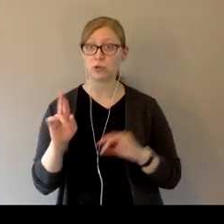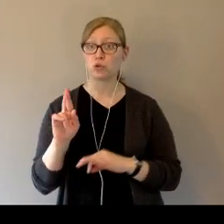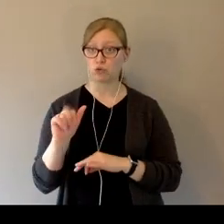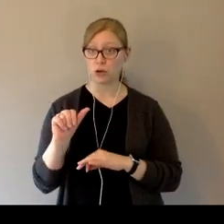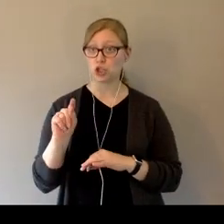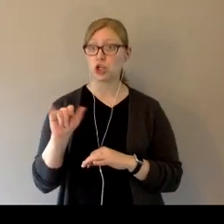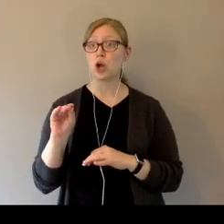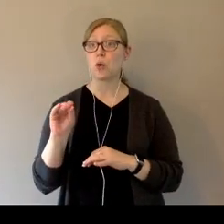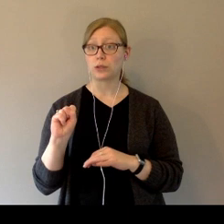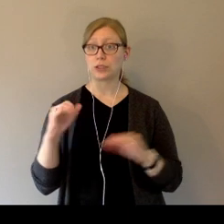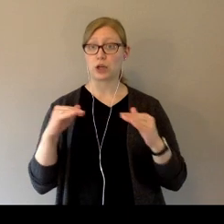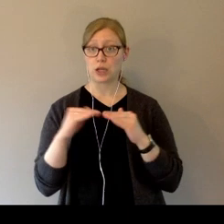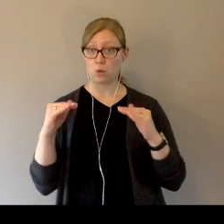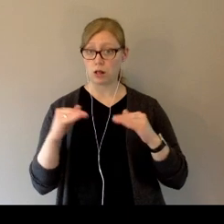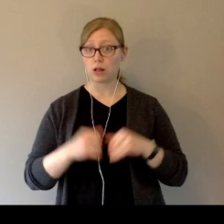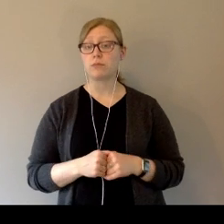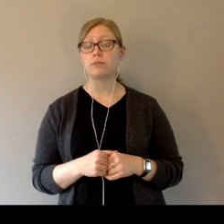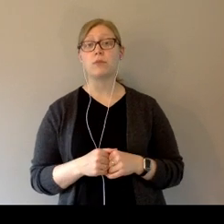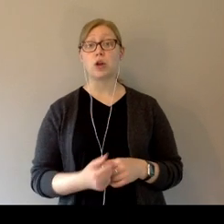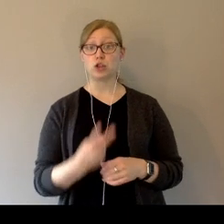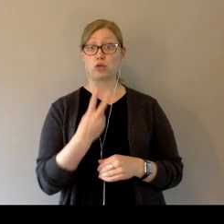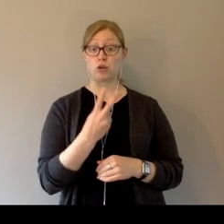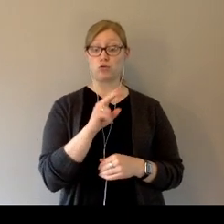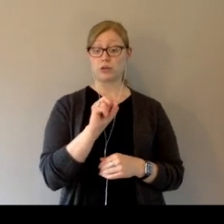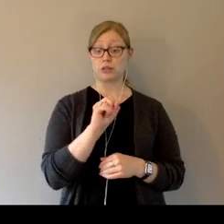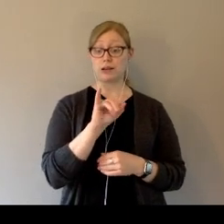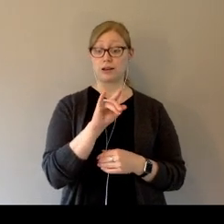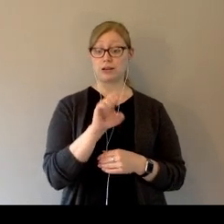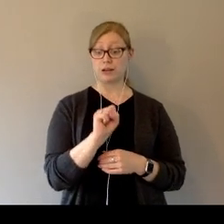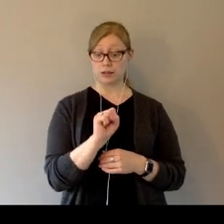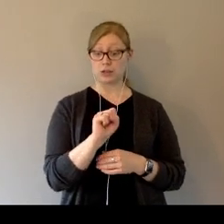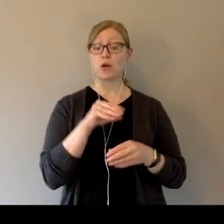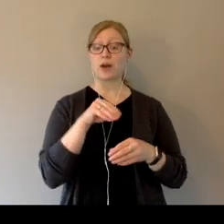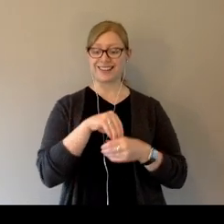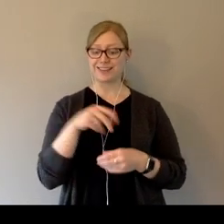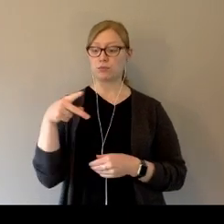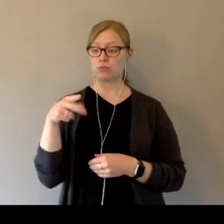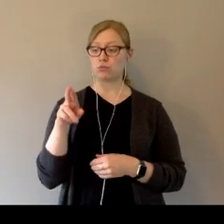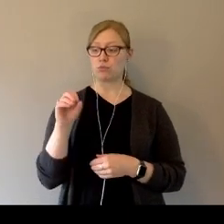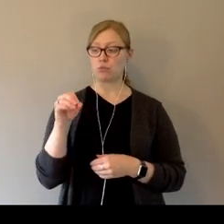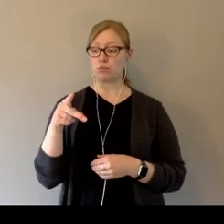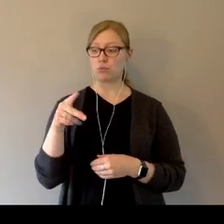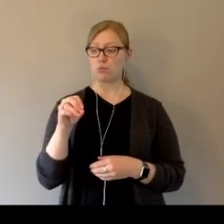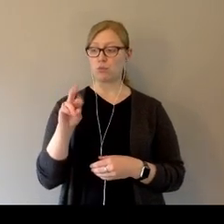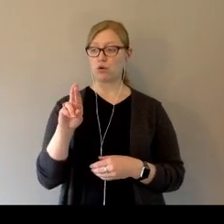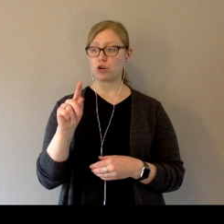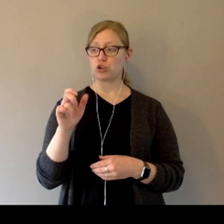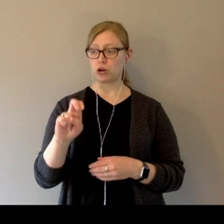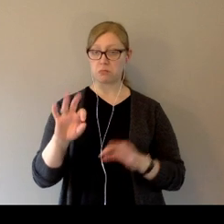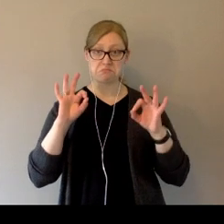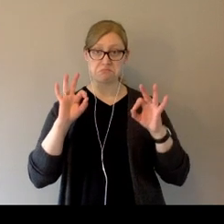I have the two sides are in proportion. So I can say that